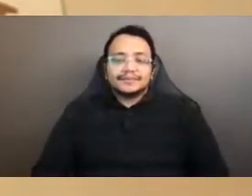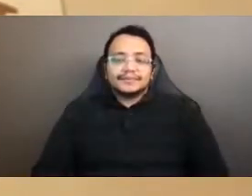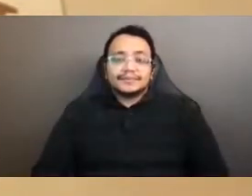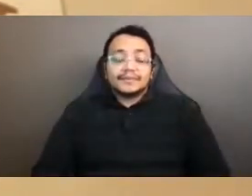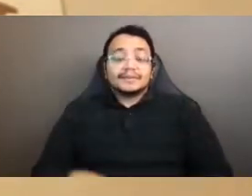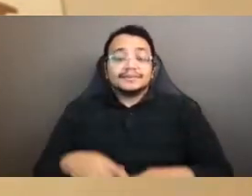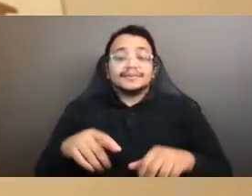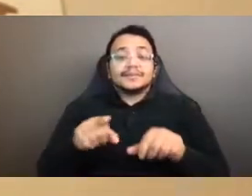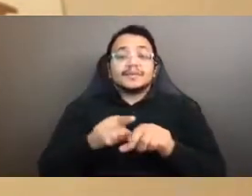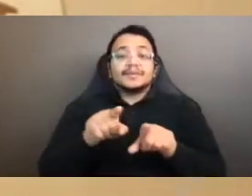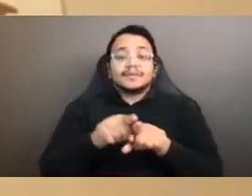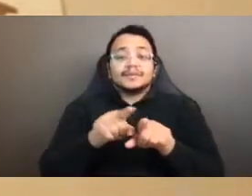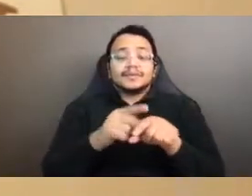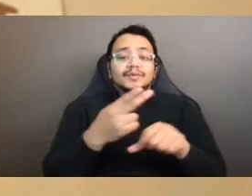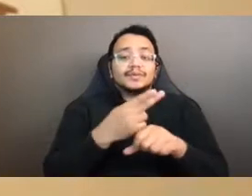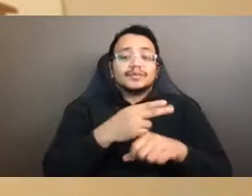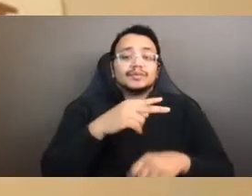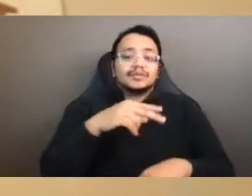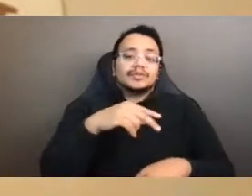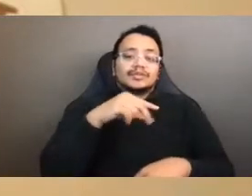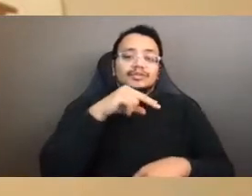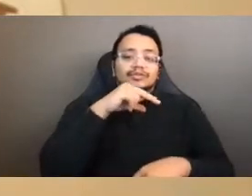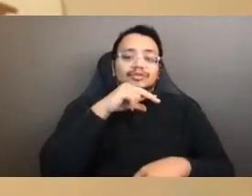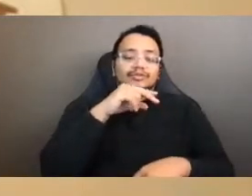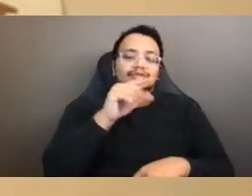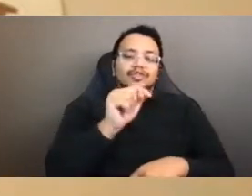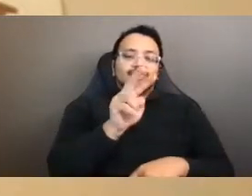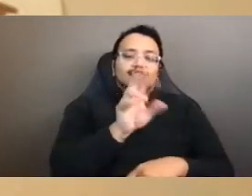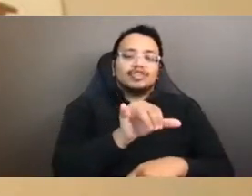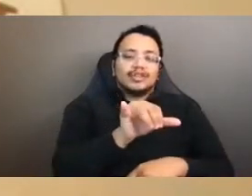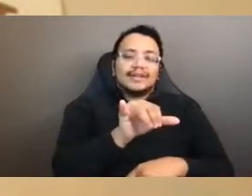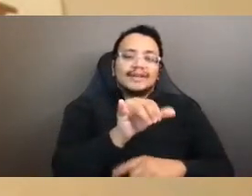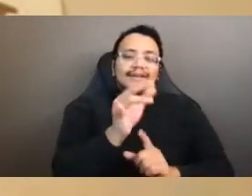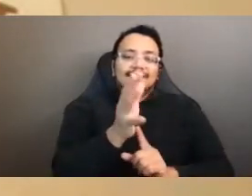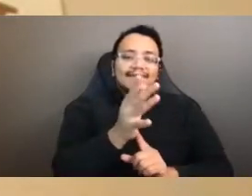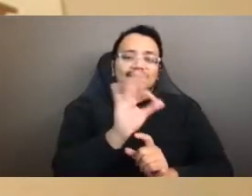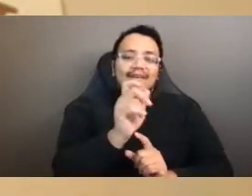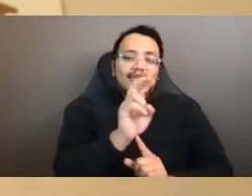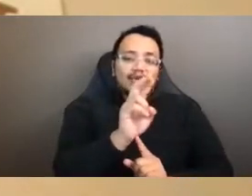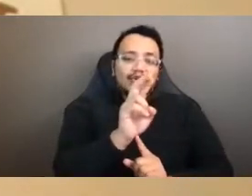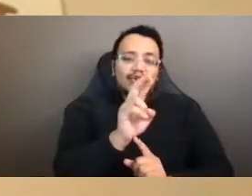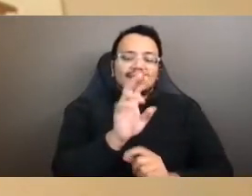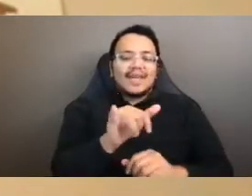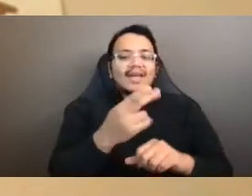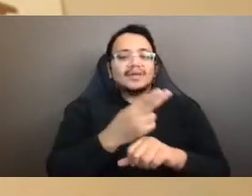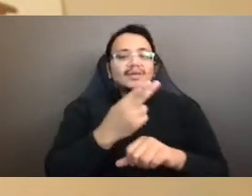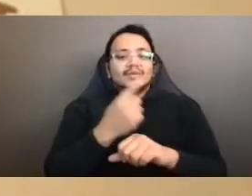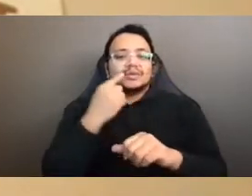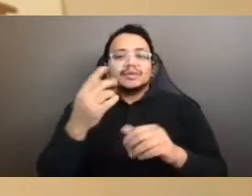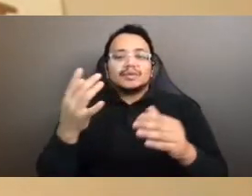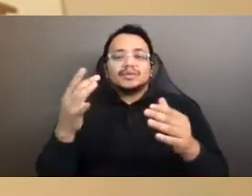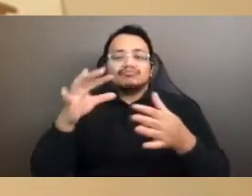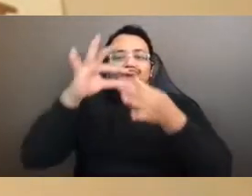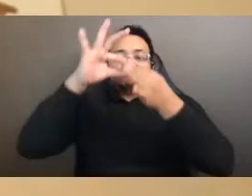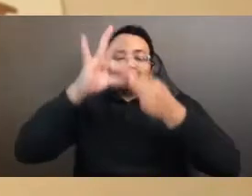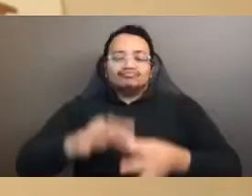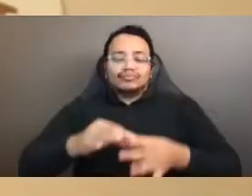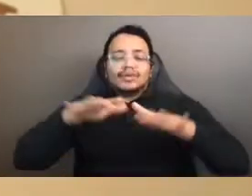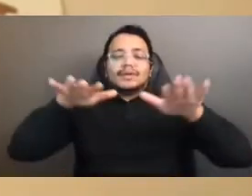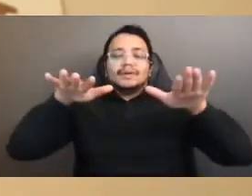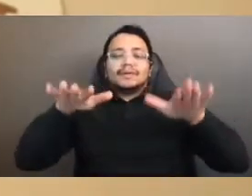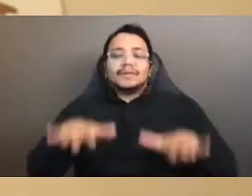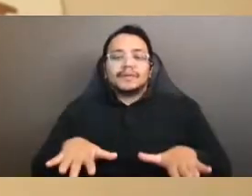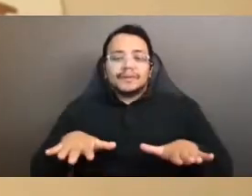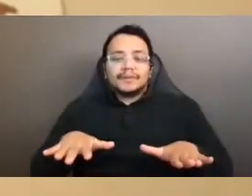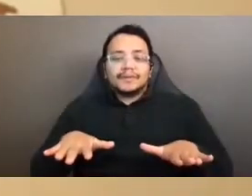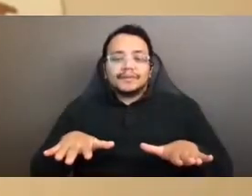feather to you all. They say, I was explained that this turkey feather was a grounding bird, and I'm hoping that you all get that energy of being grounded while you're